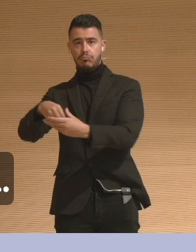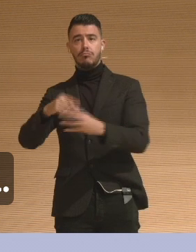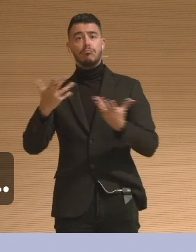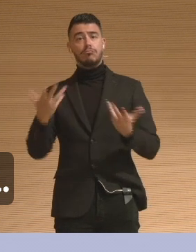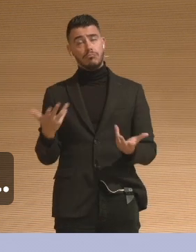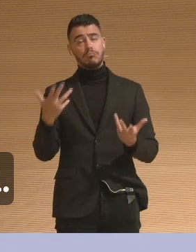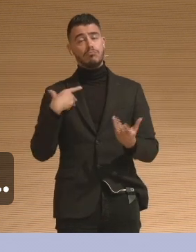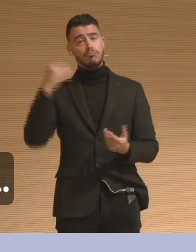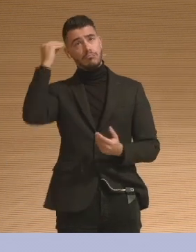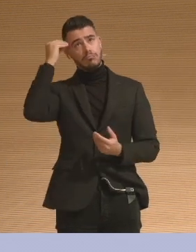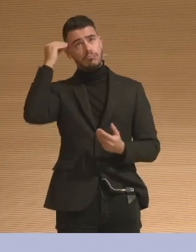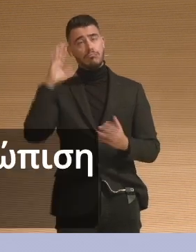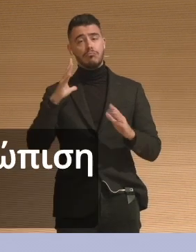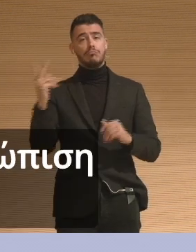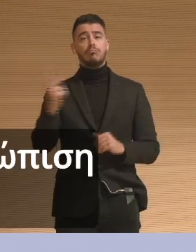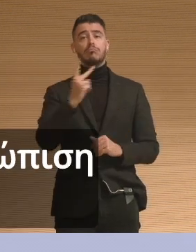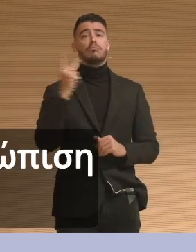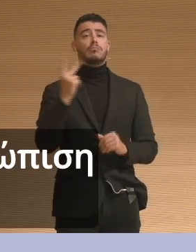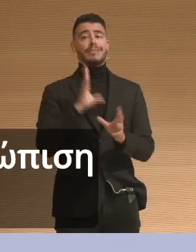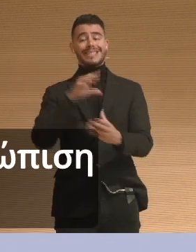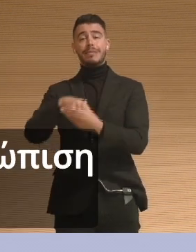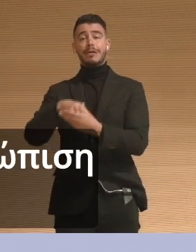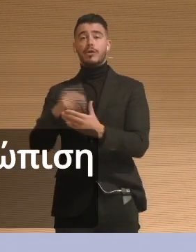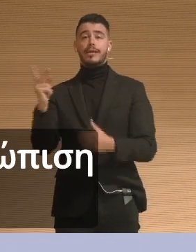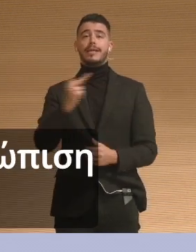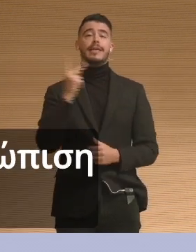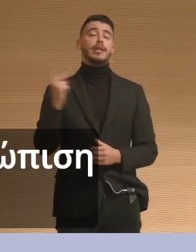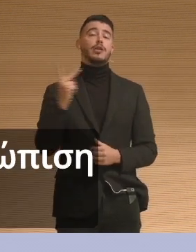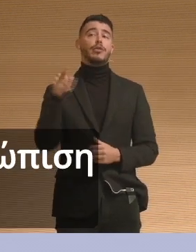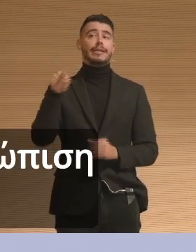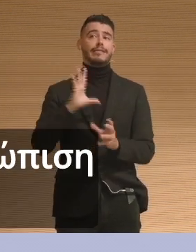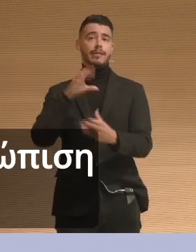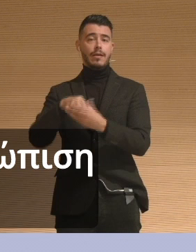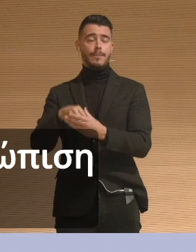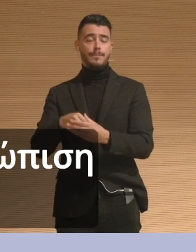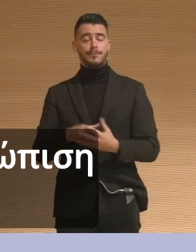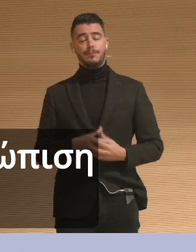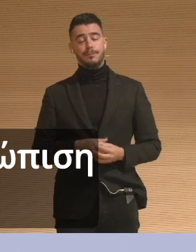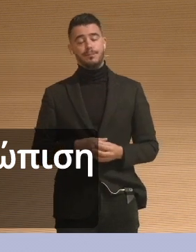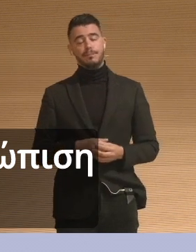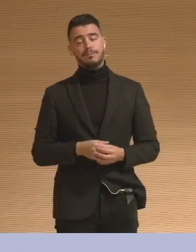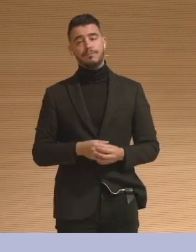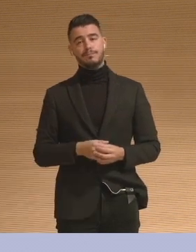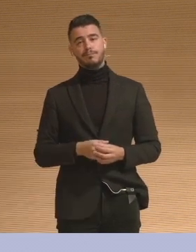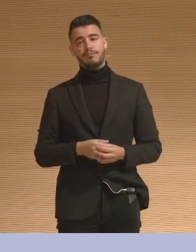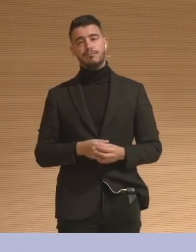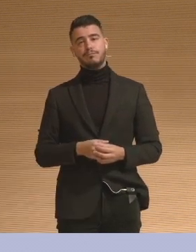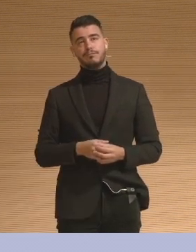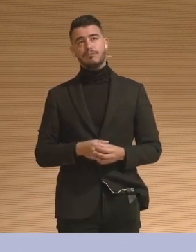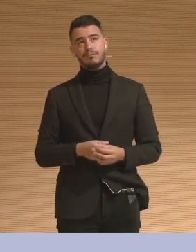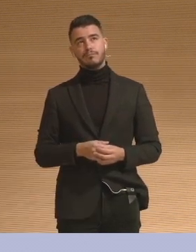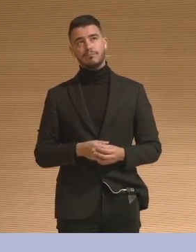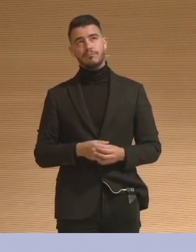well-being in their own way. Social prescribing schemes can also help address social determinants of illness, such as the lack of